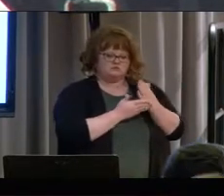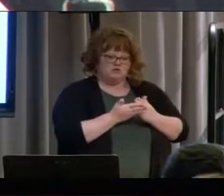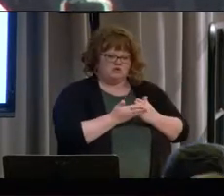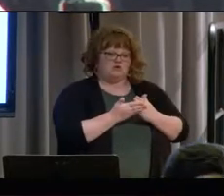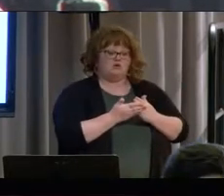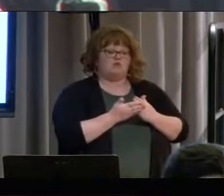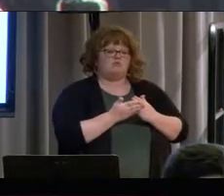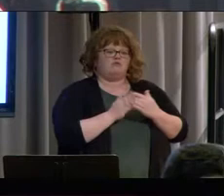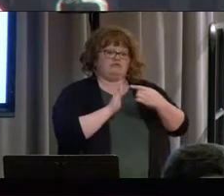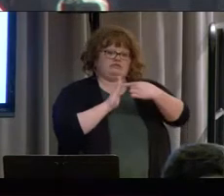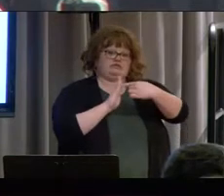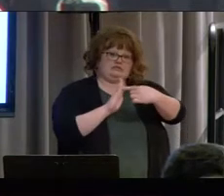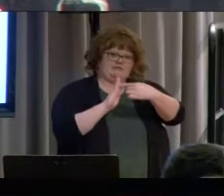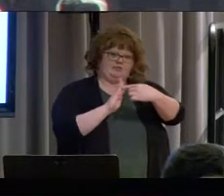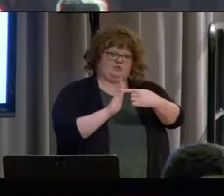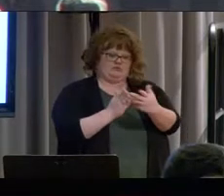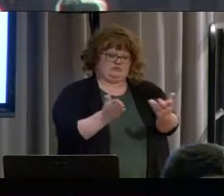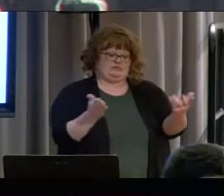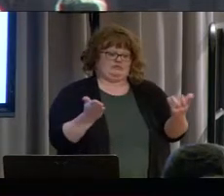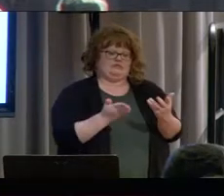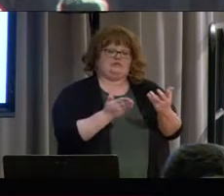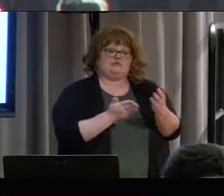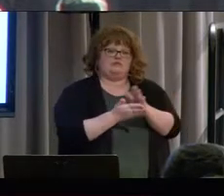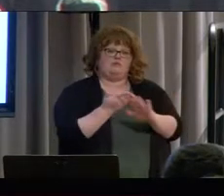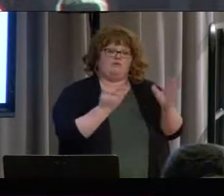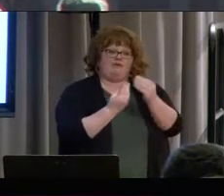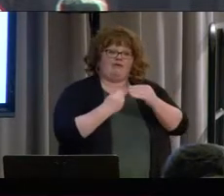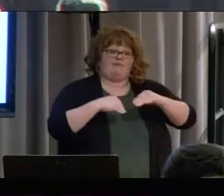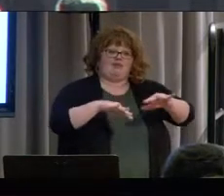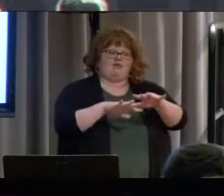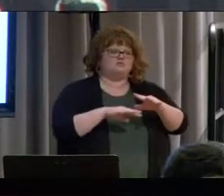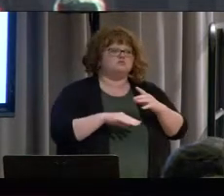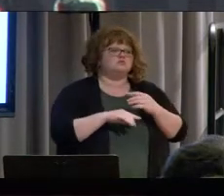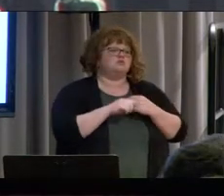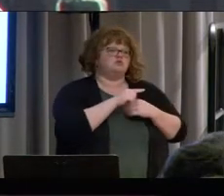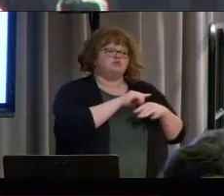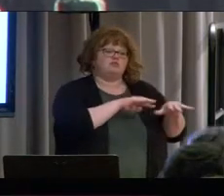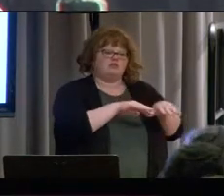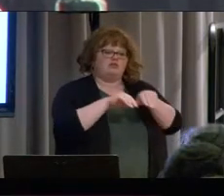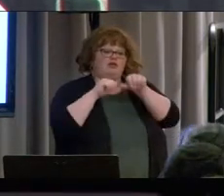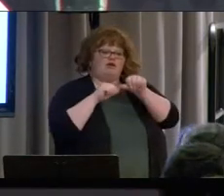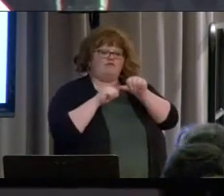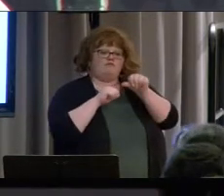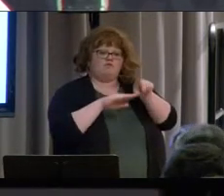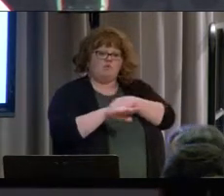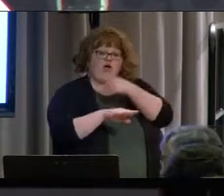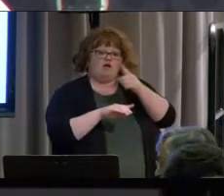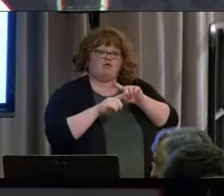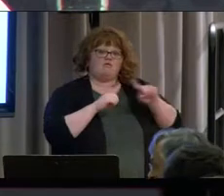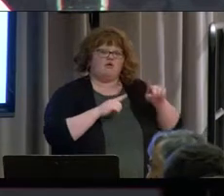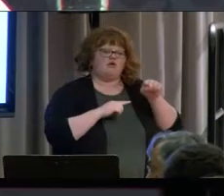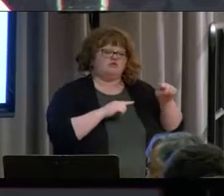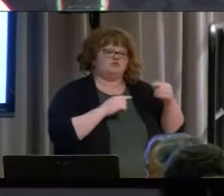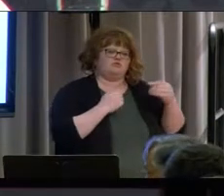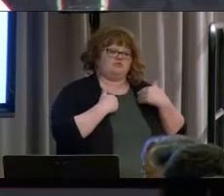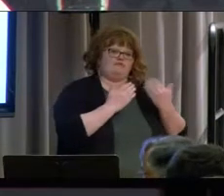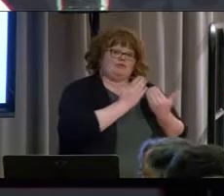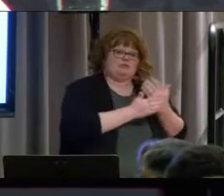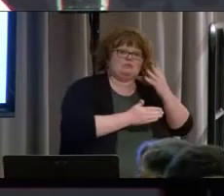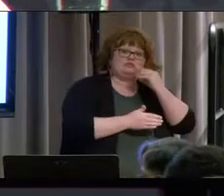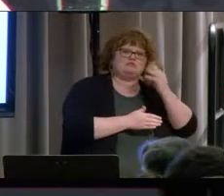symbols that exist around campus. You've been gone for a while, but you've had this experience at Kent State that has taught you so